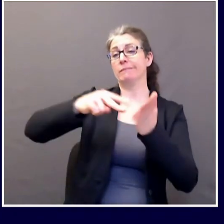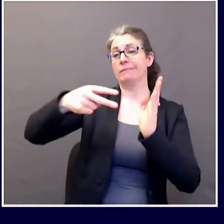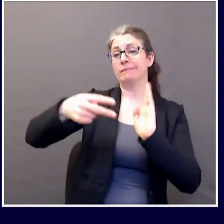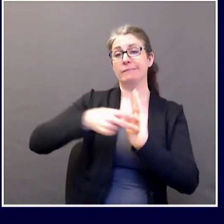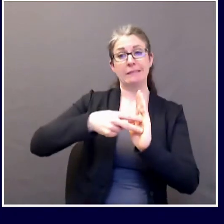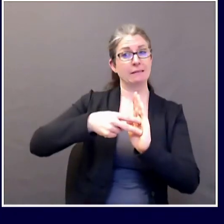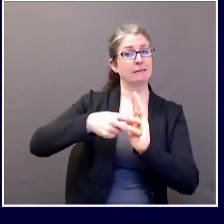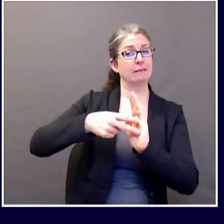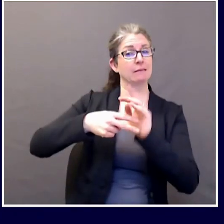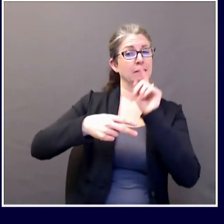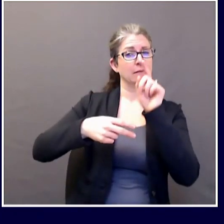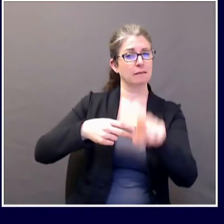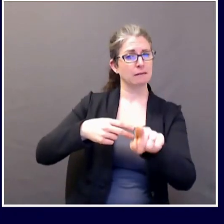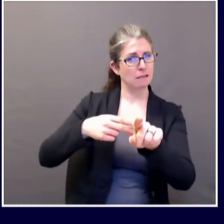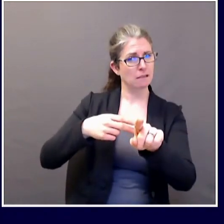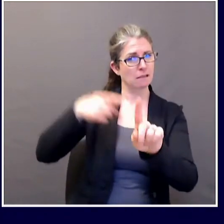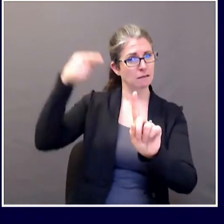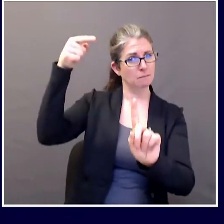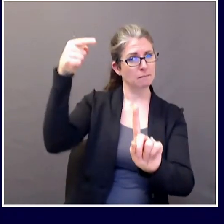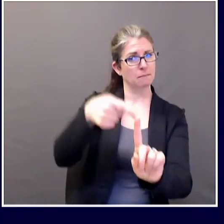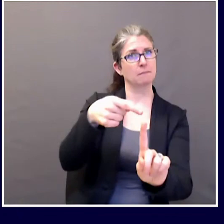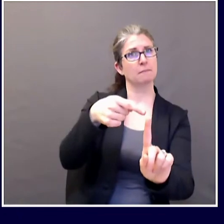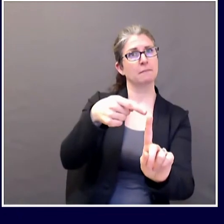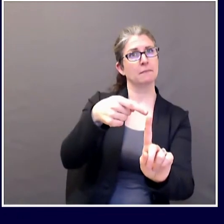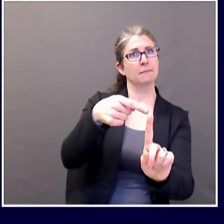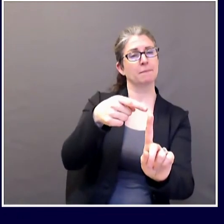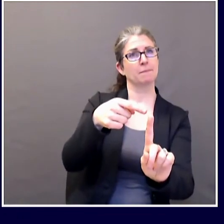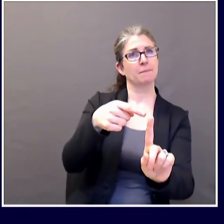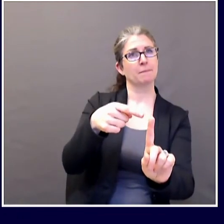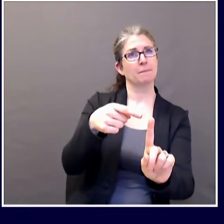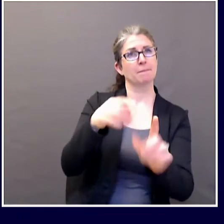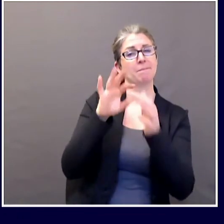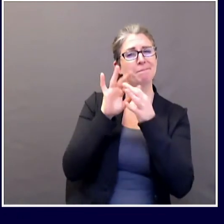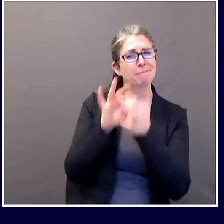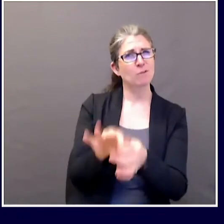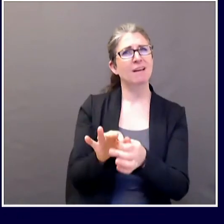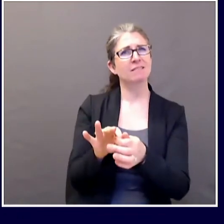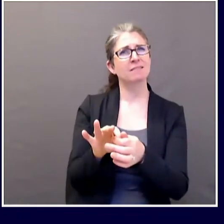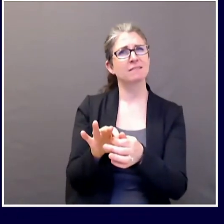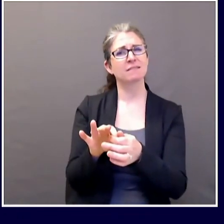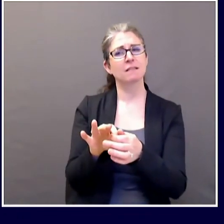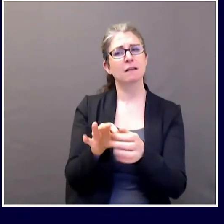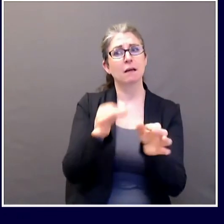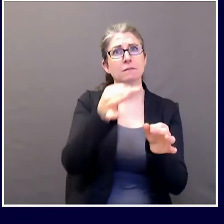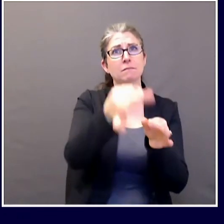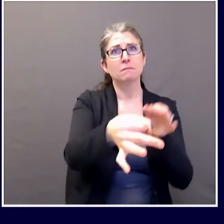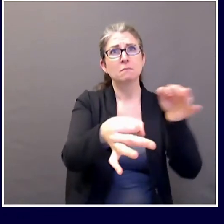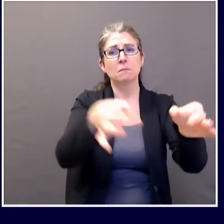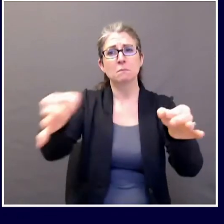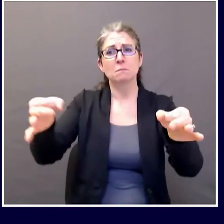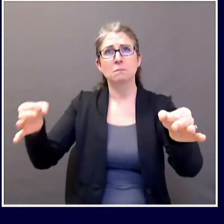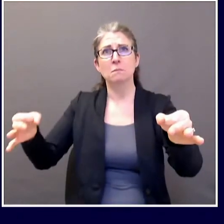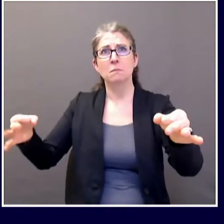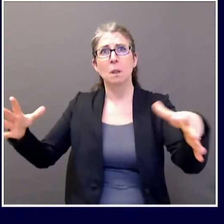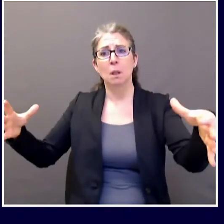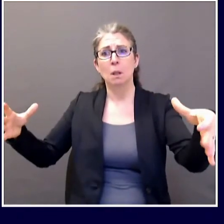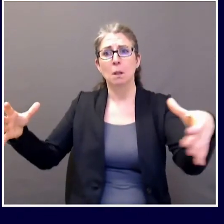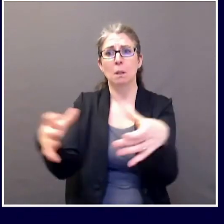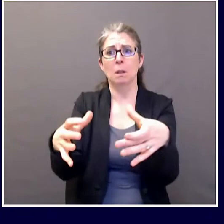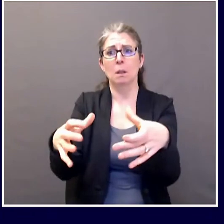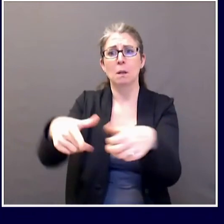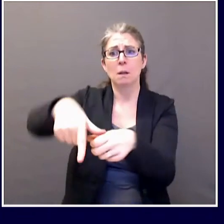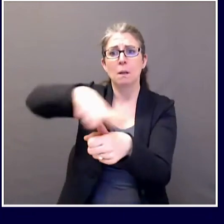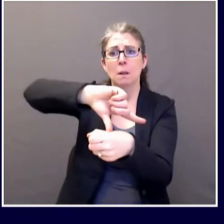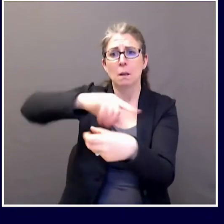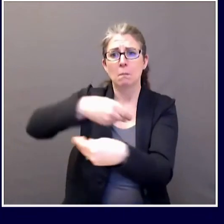come together in a consortium. Is that right? That's possible. I wasn't sure if it was for that or providers generally, but if you